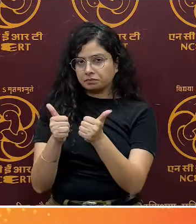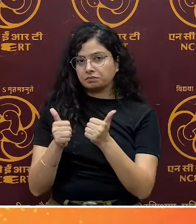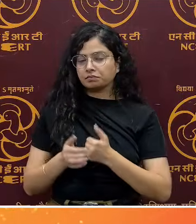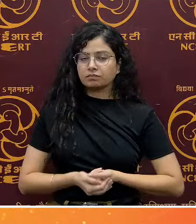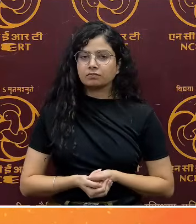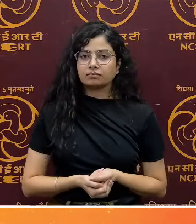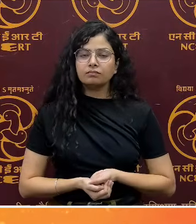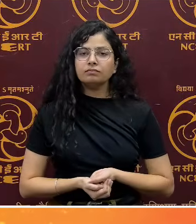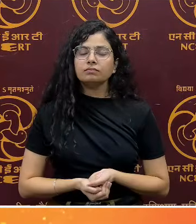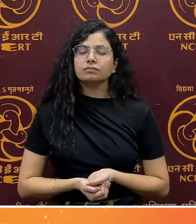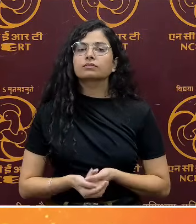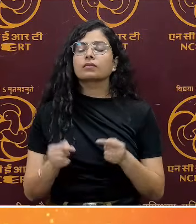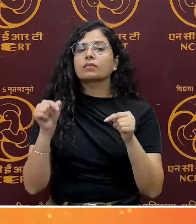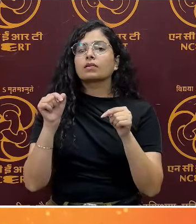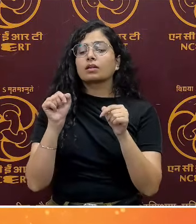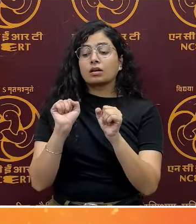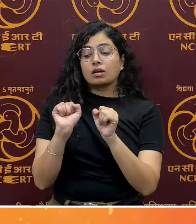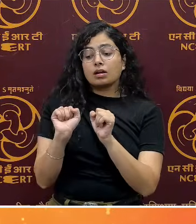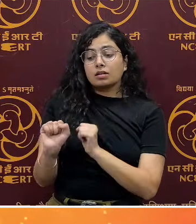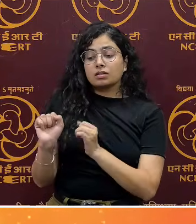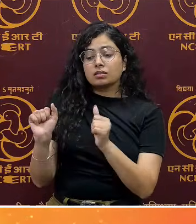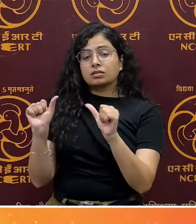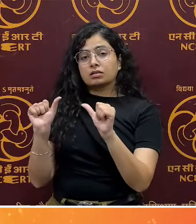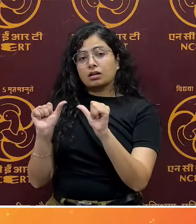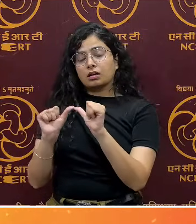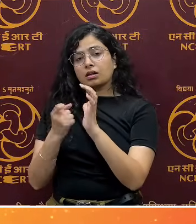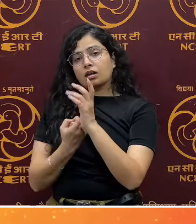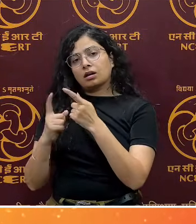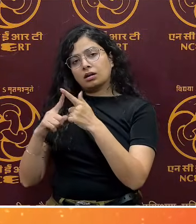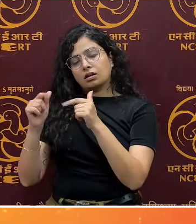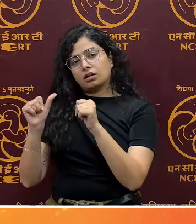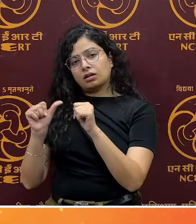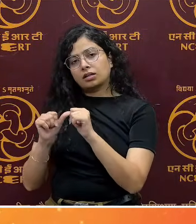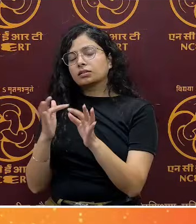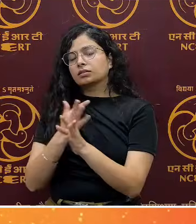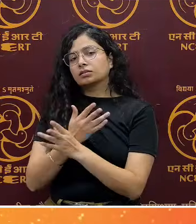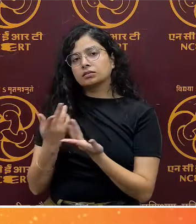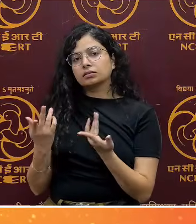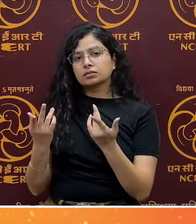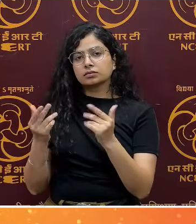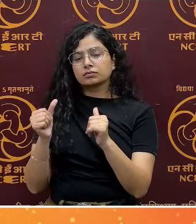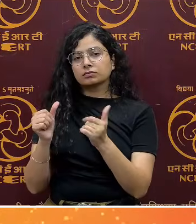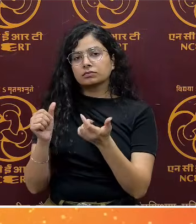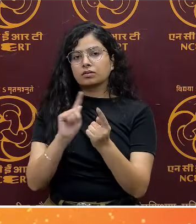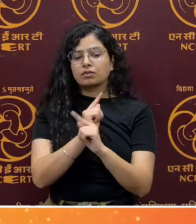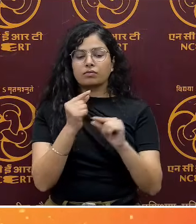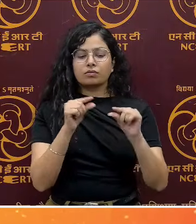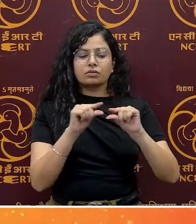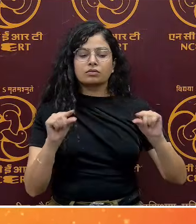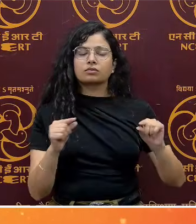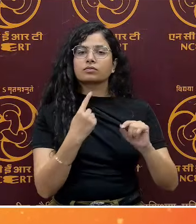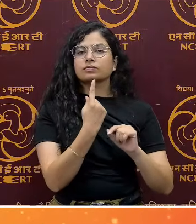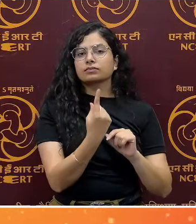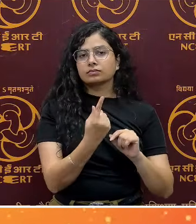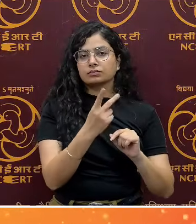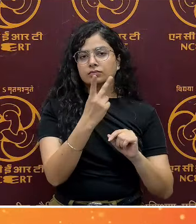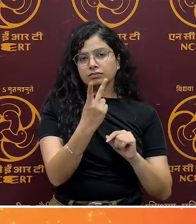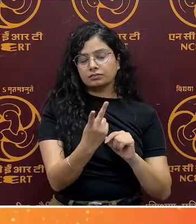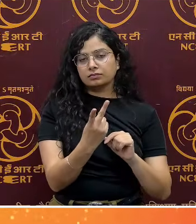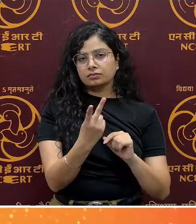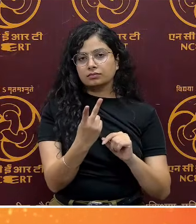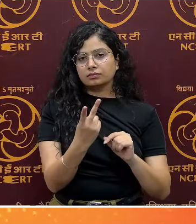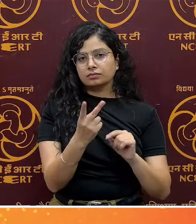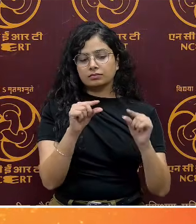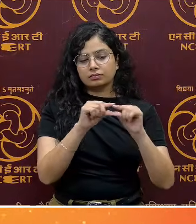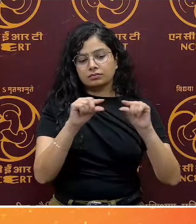its area will be again half of the full rectangle. So area of first row is 1, 2,